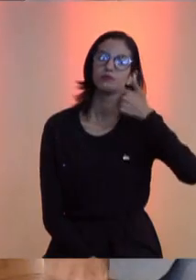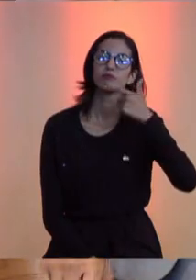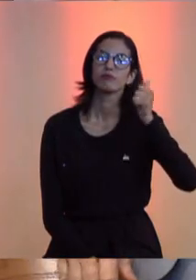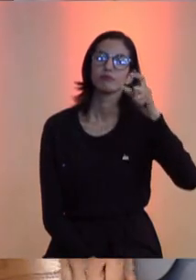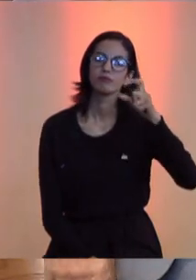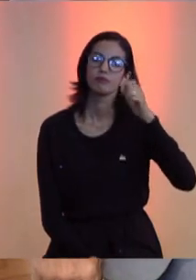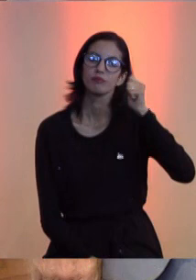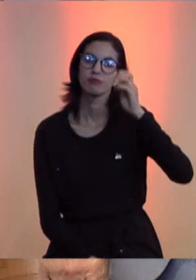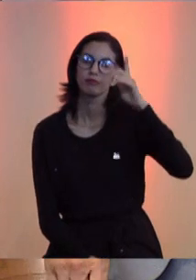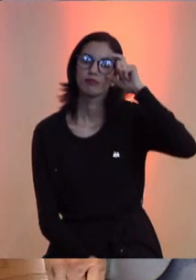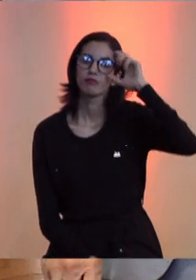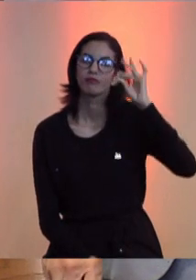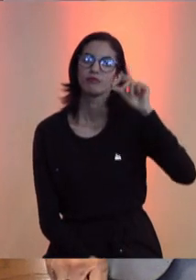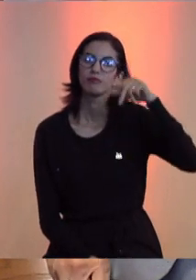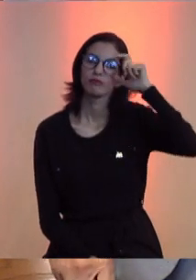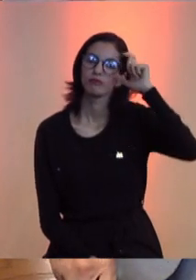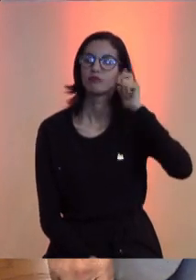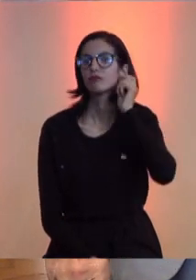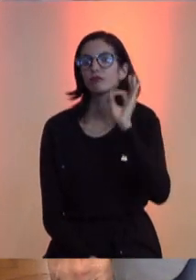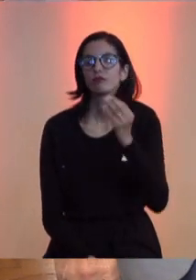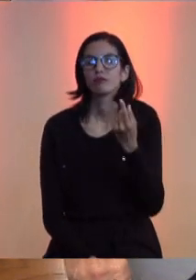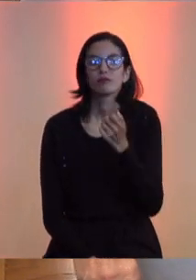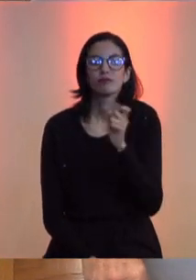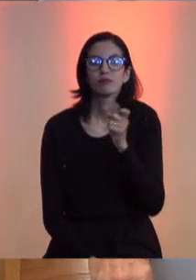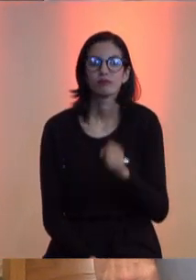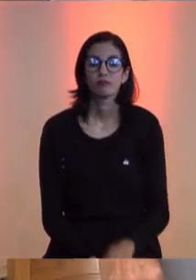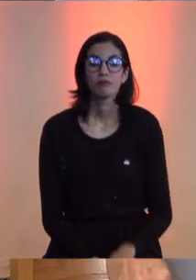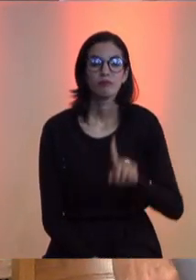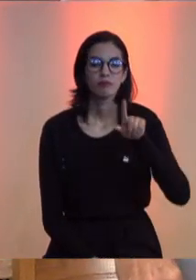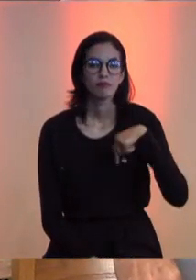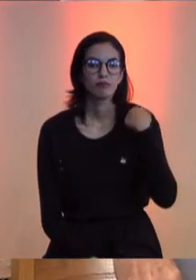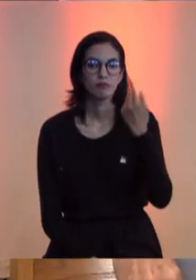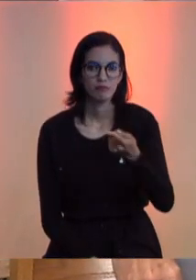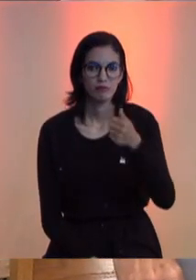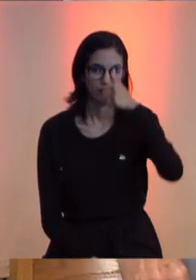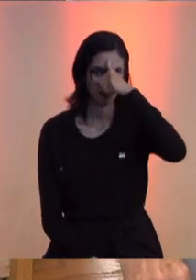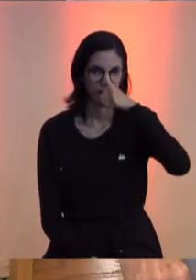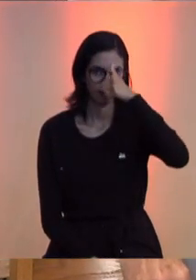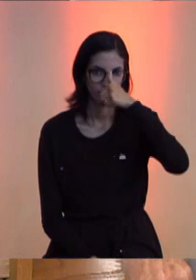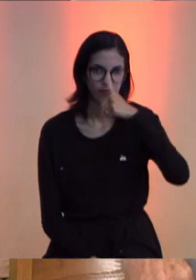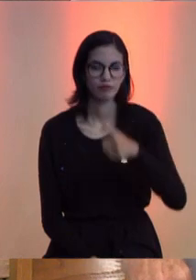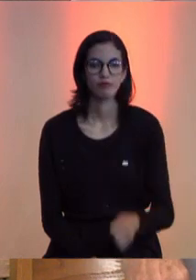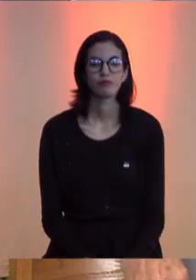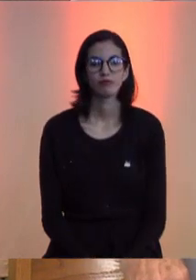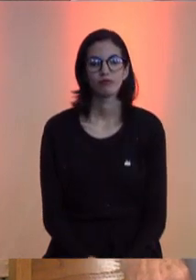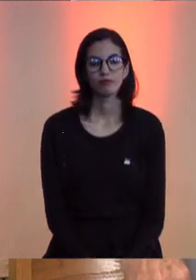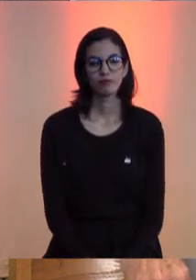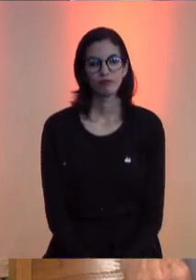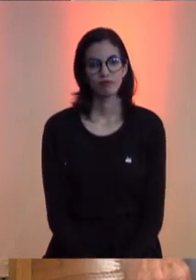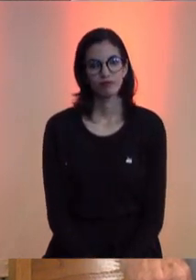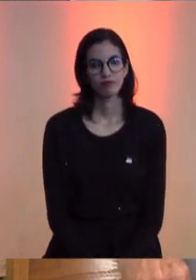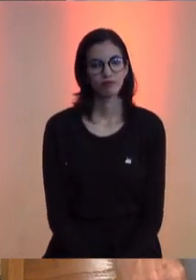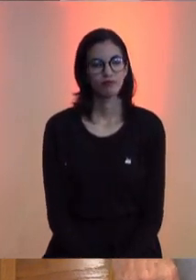Tomorrow we are having baptism. Mañana vamos a tener baptismo. Mañana domingo. Yes, domingo. Yes, Sunday.